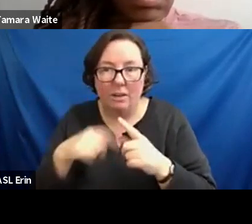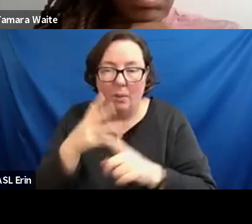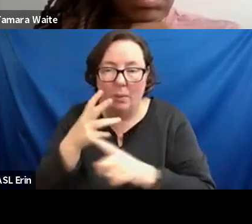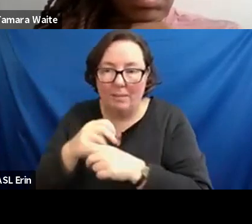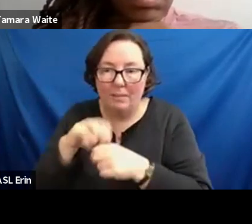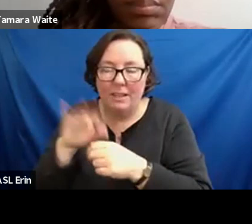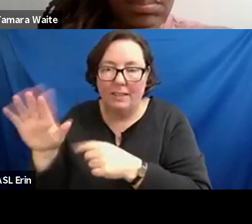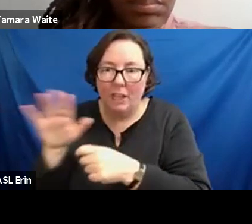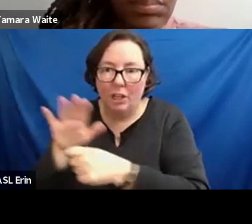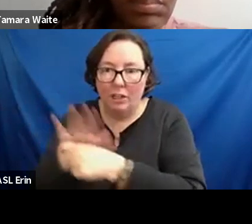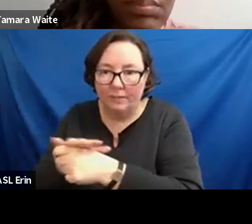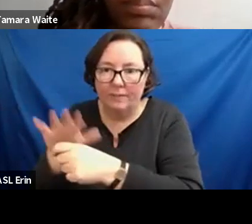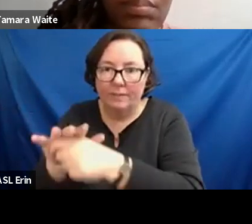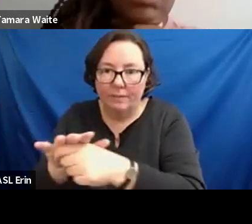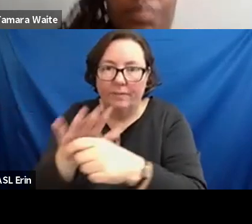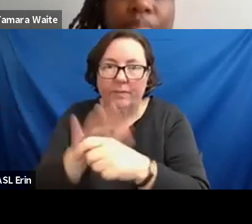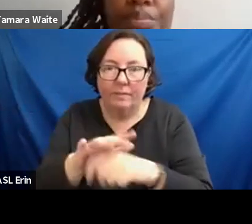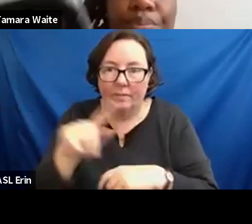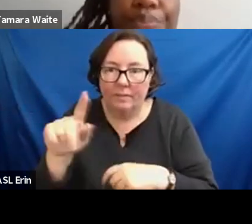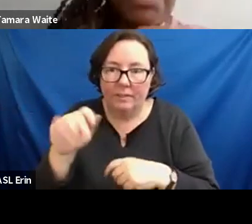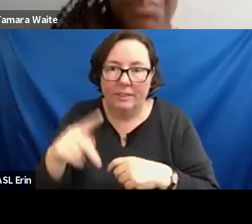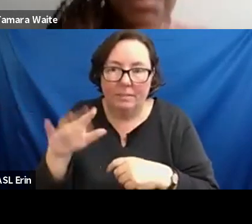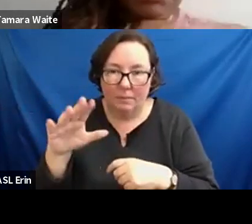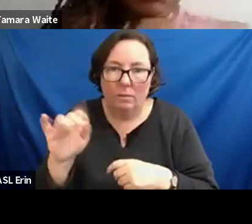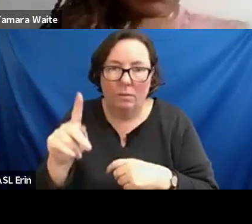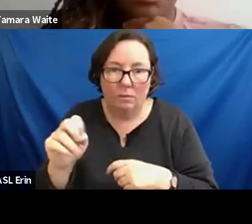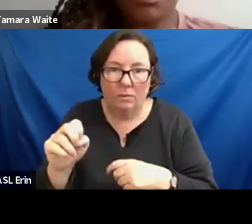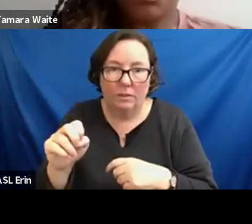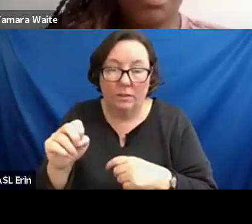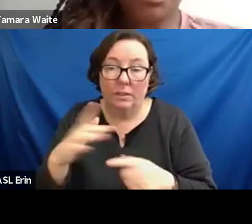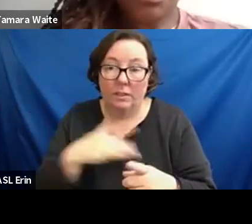particular zip codes. Usually, most often,